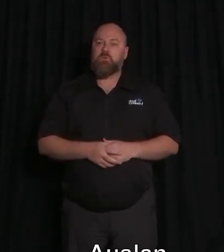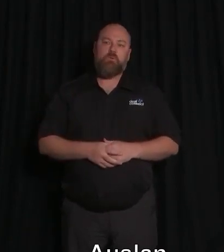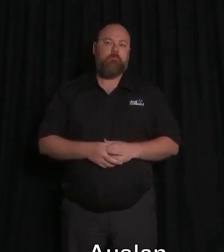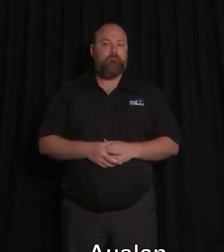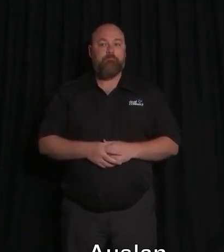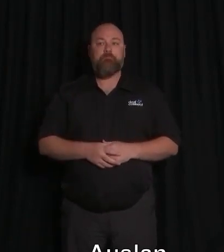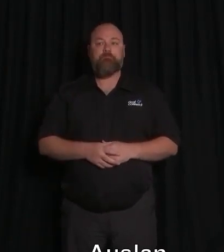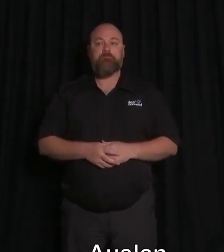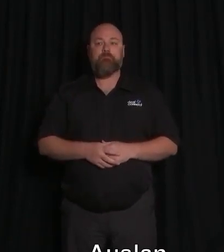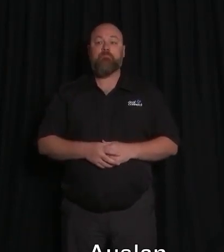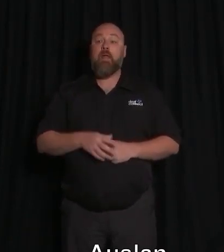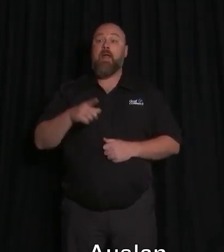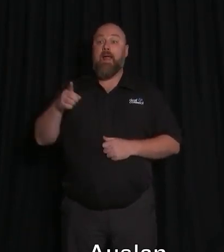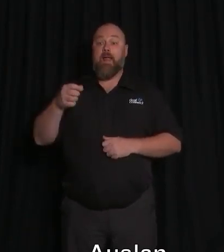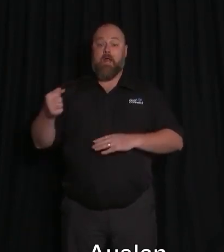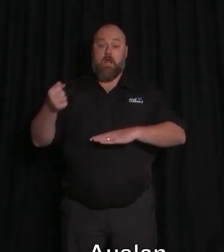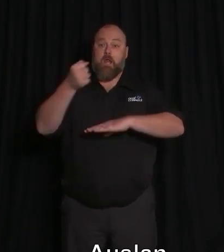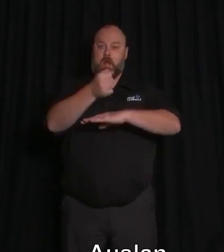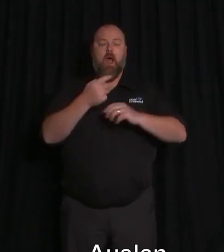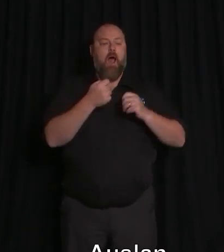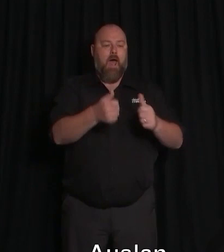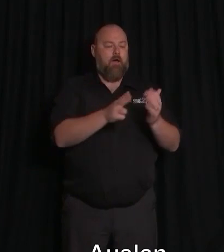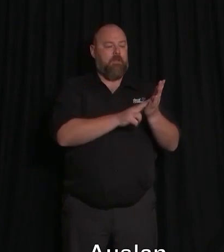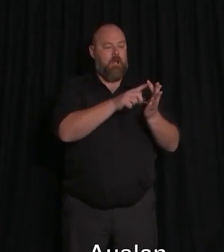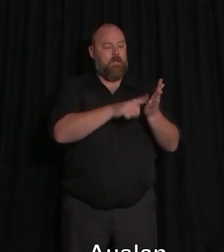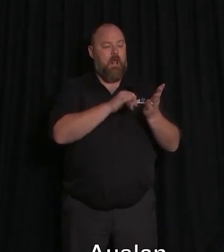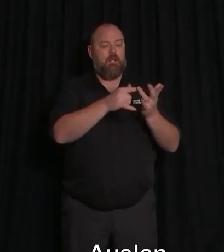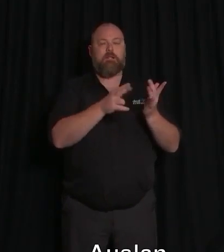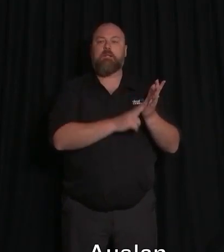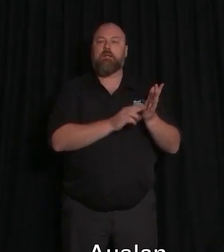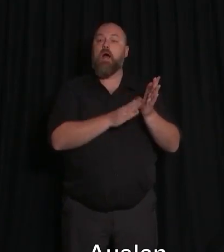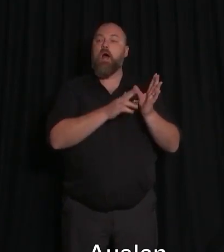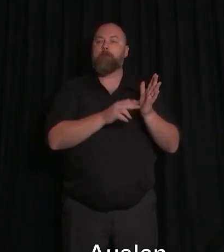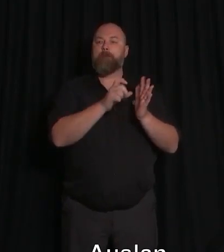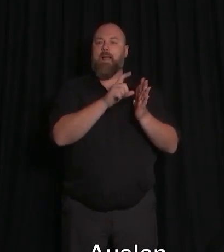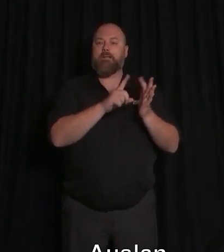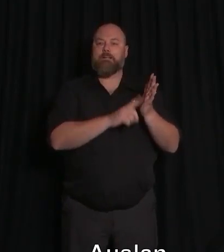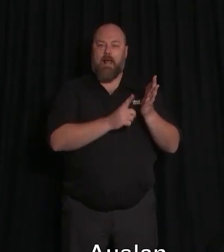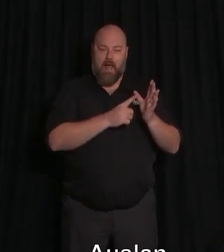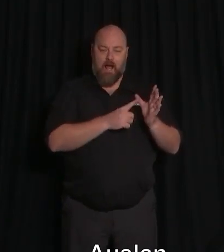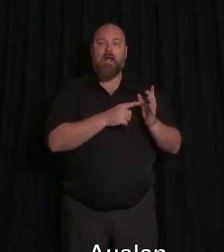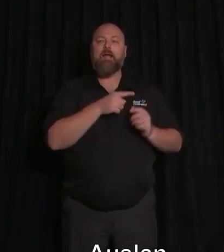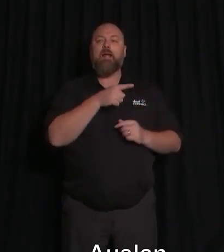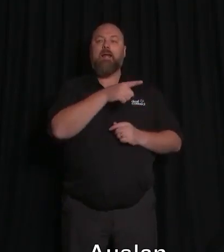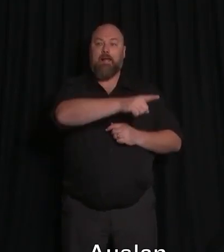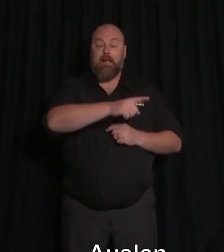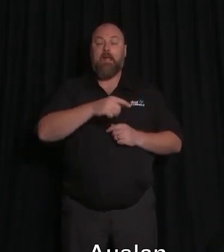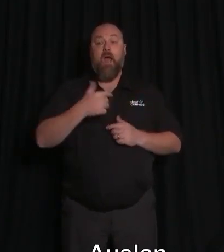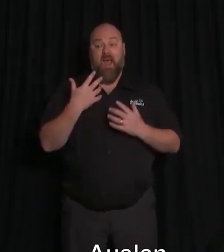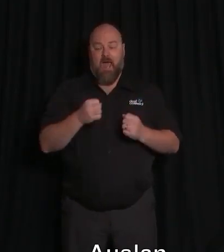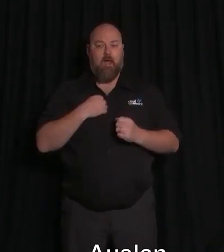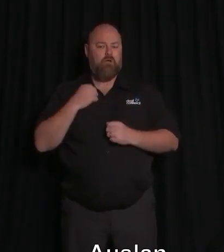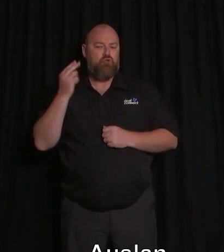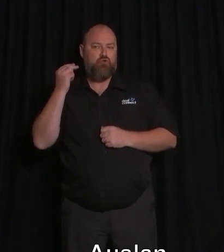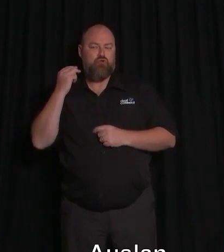he succeeded President Nelson Mandela revealed that the denialists, the AIDS denialists, had got to him,